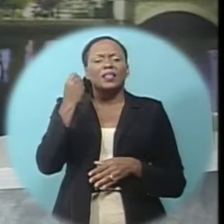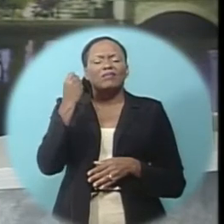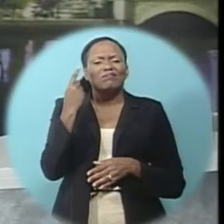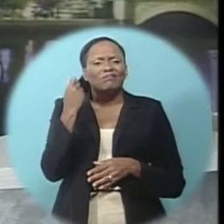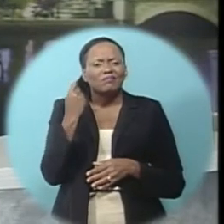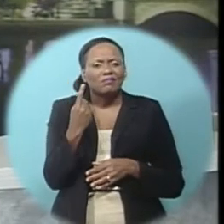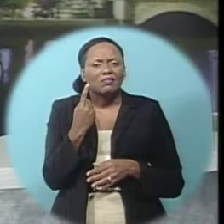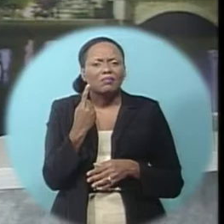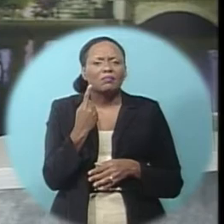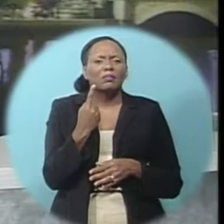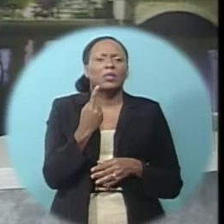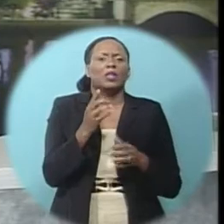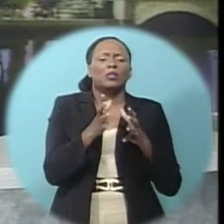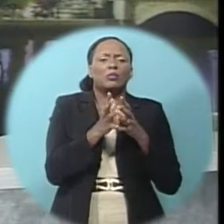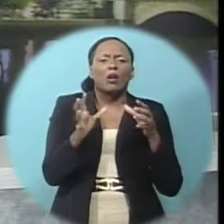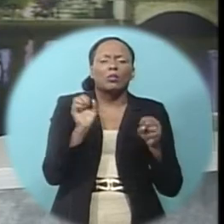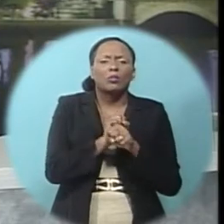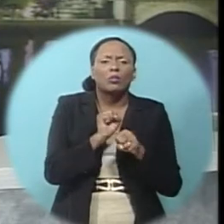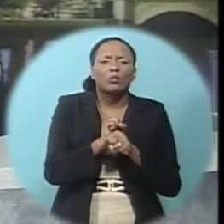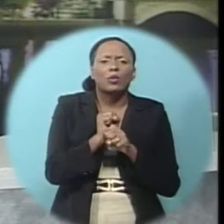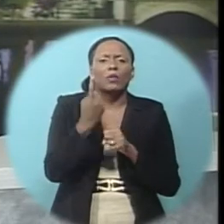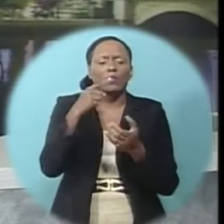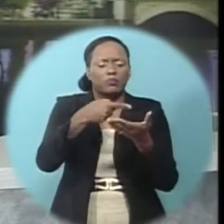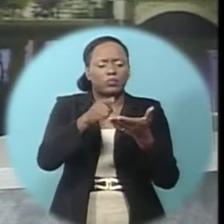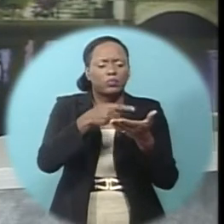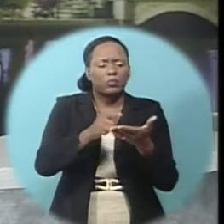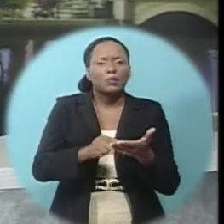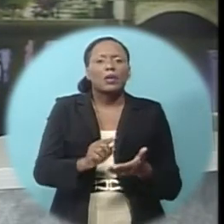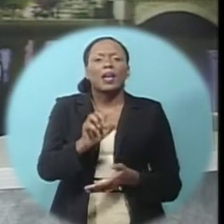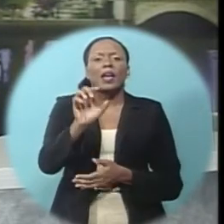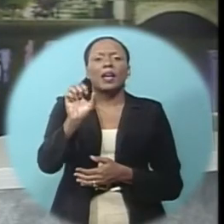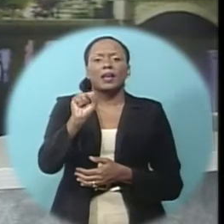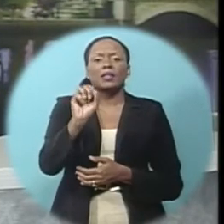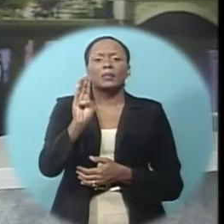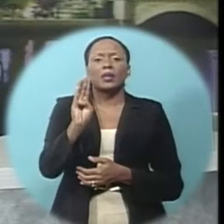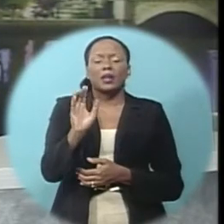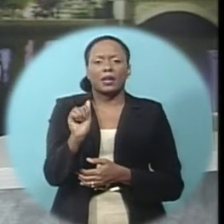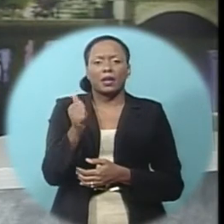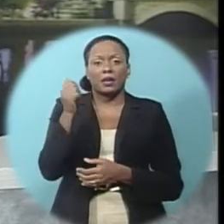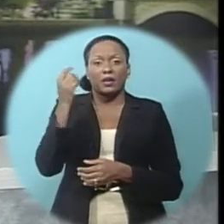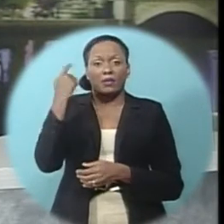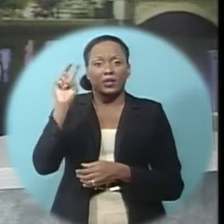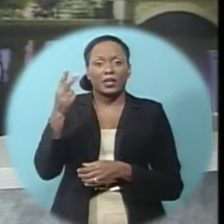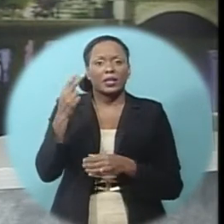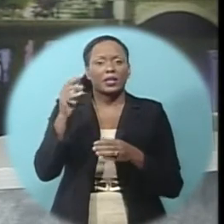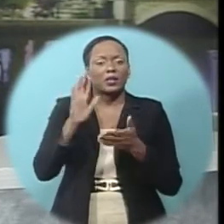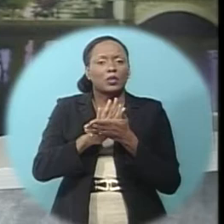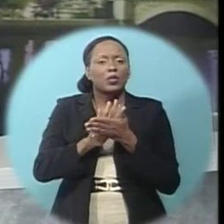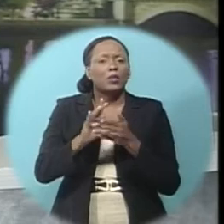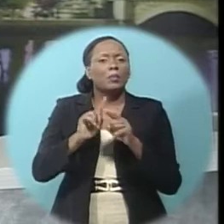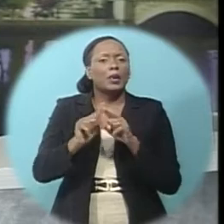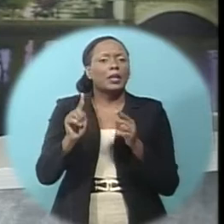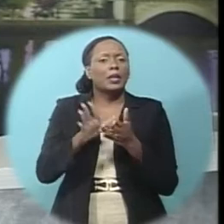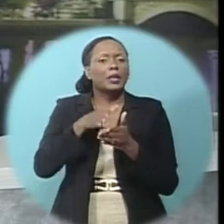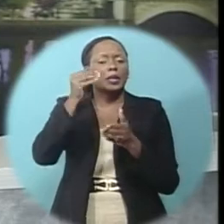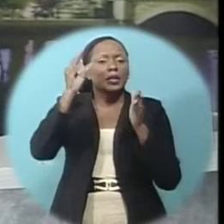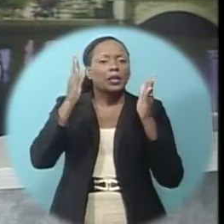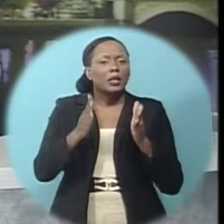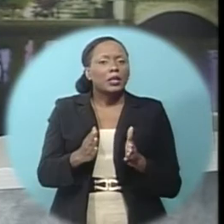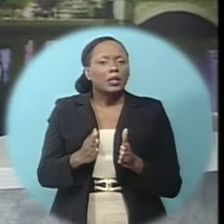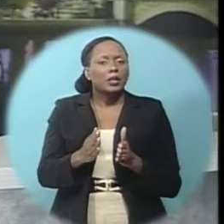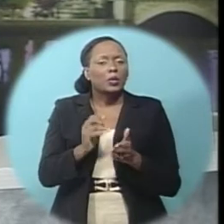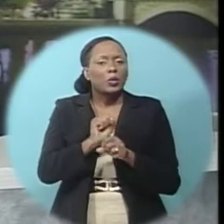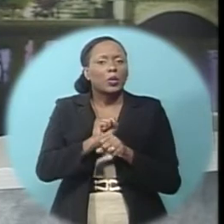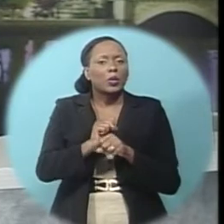he understands the increasing number of SBAs have placed greater work on teachers. However, he thinks students should not be placed